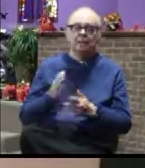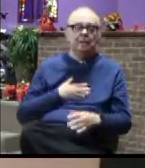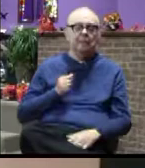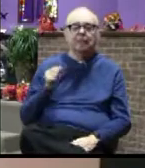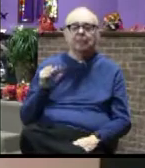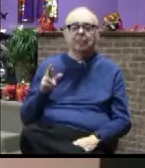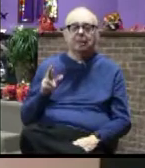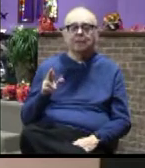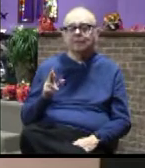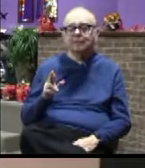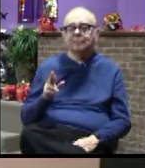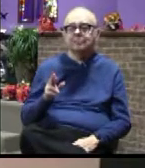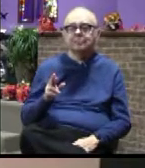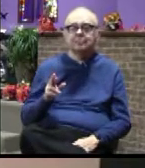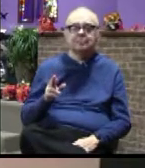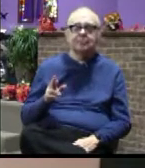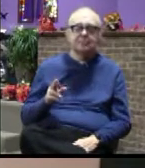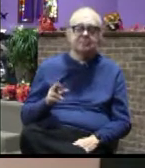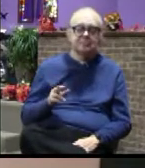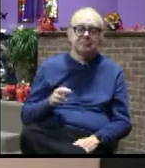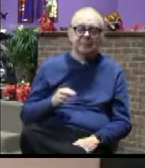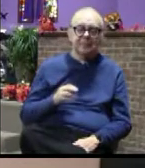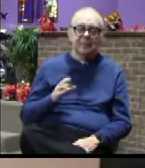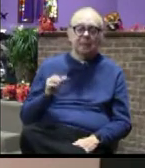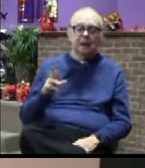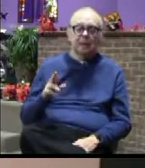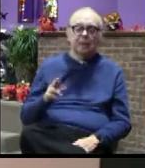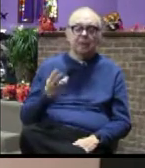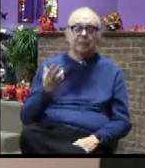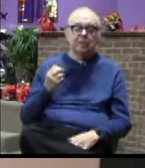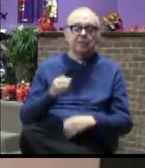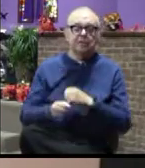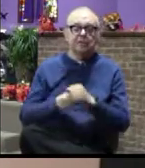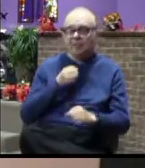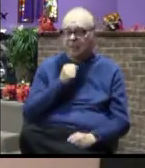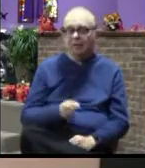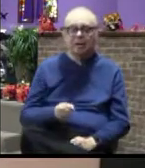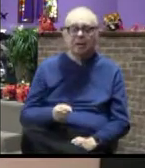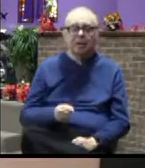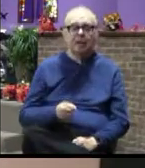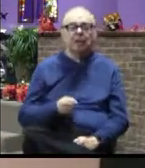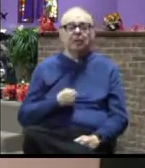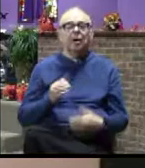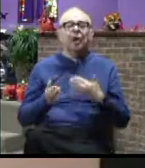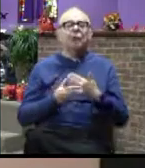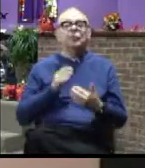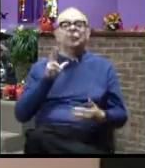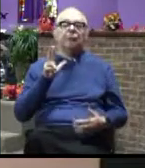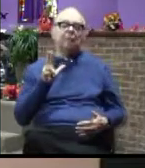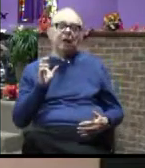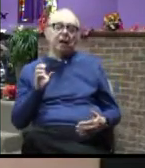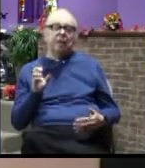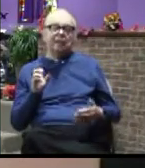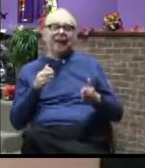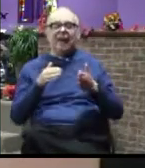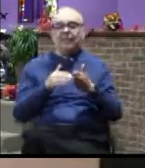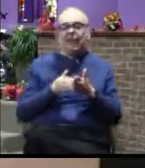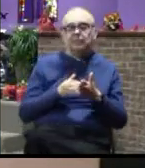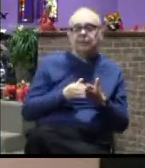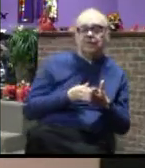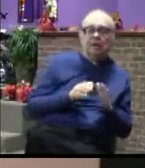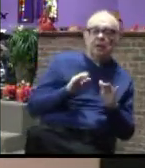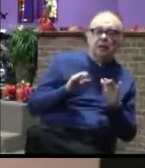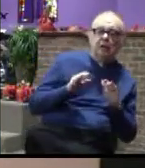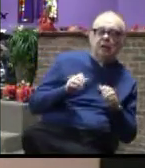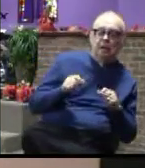My car? That sucker's 13 years old. Almost 300,000 miles. Awesome.